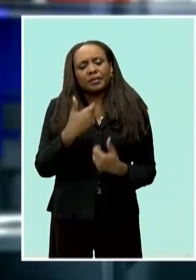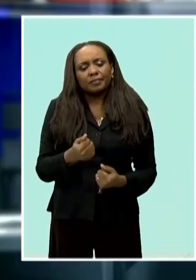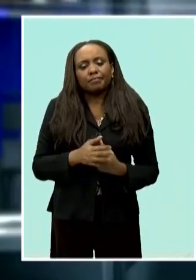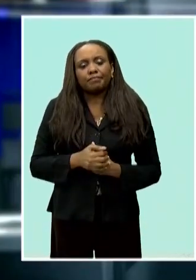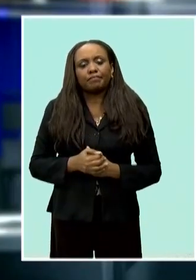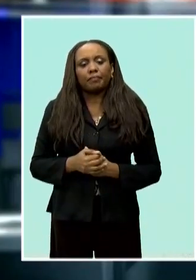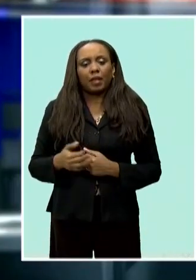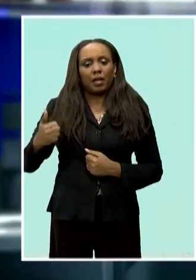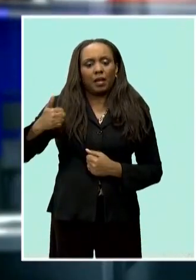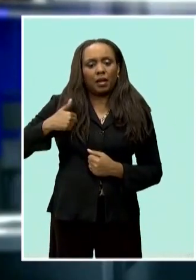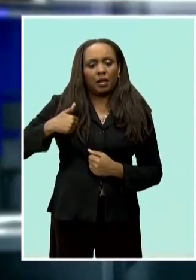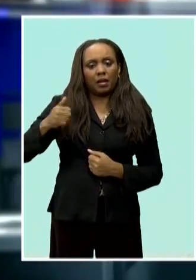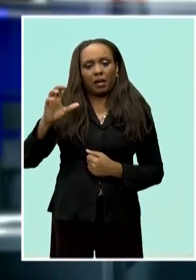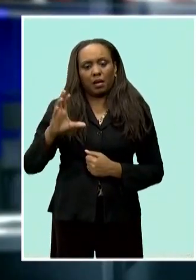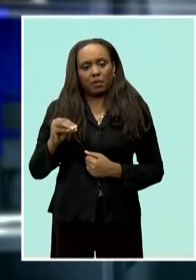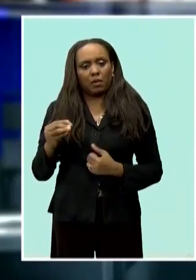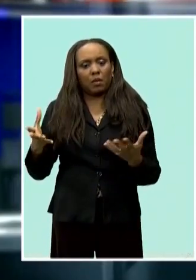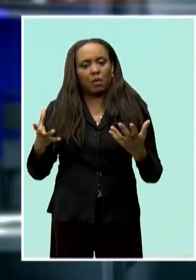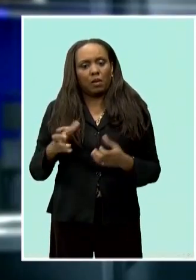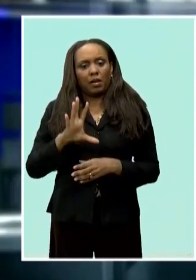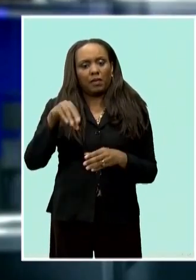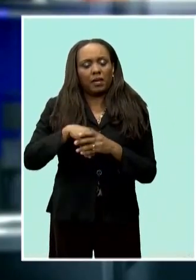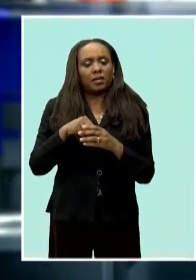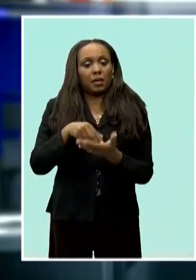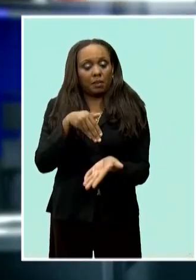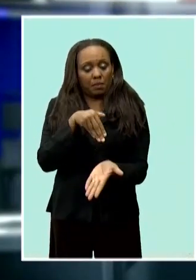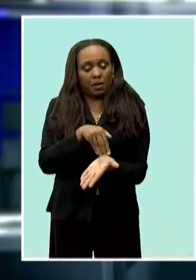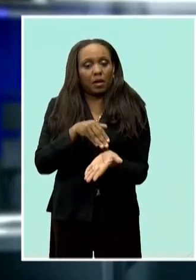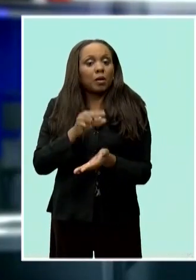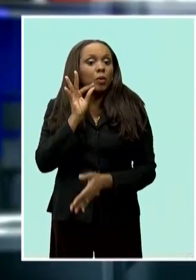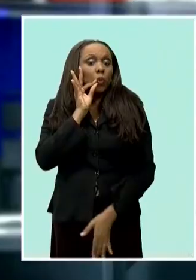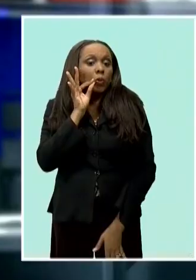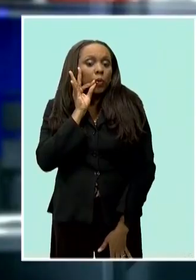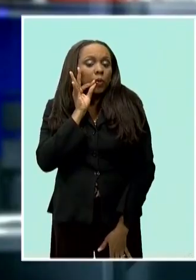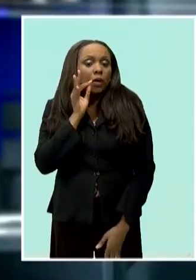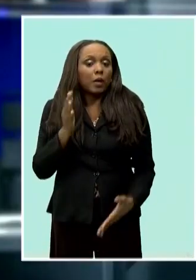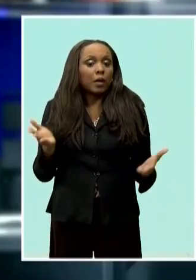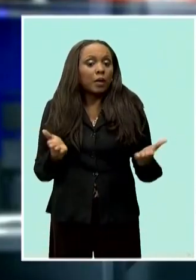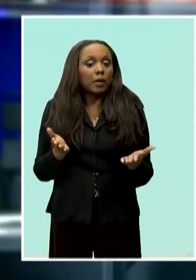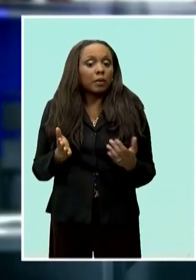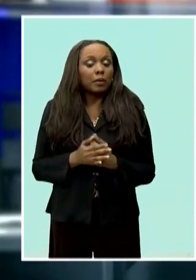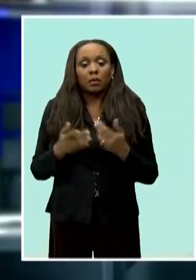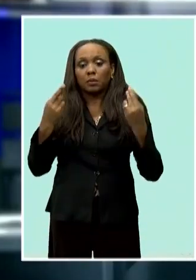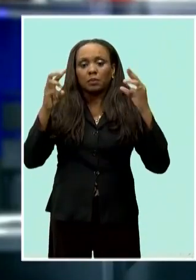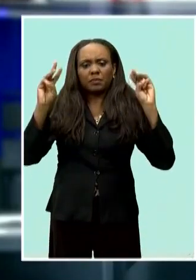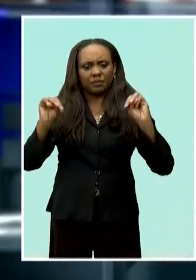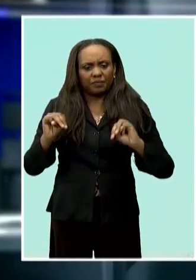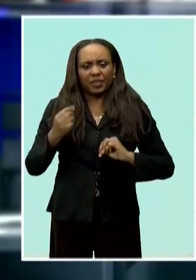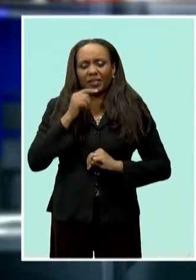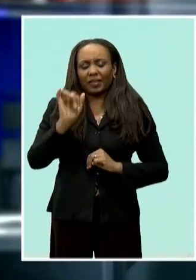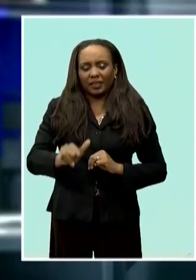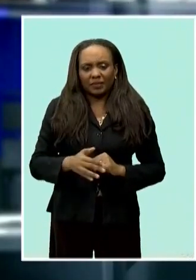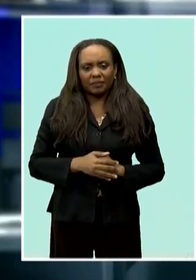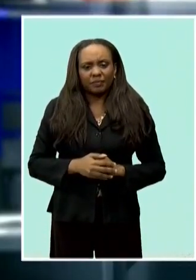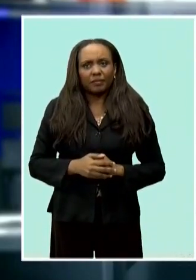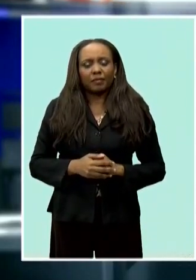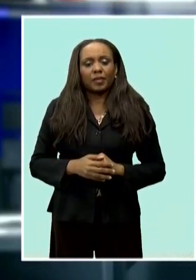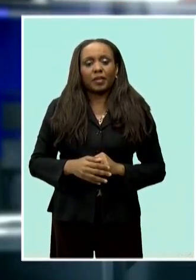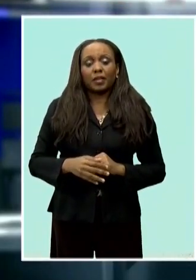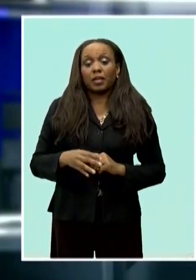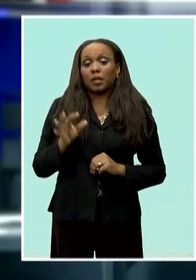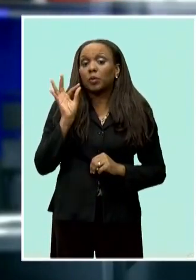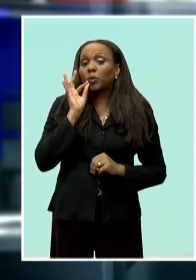Barbados. As you know, in October, November last year, we engaged in domestic debt restructuring. And to that extent, it